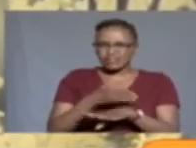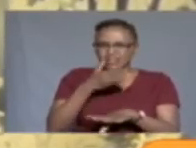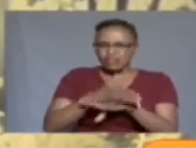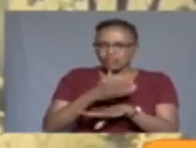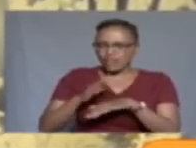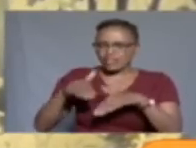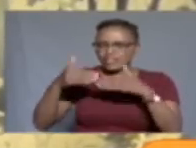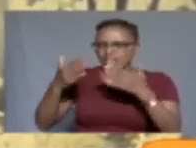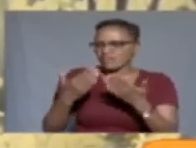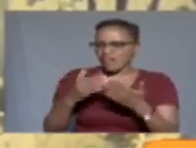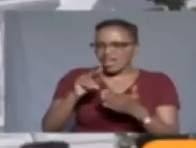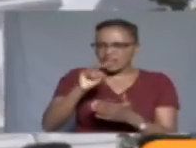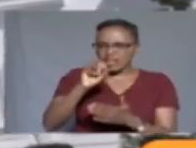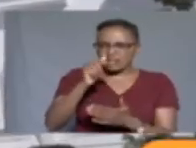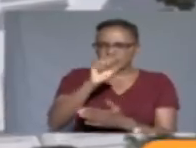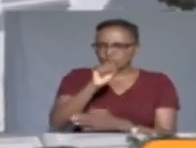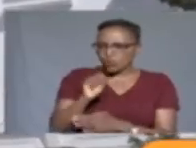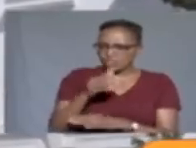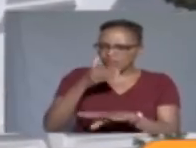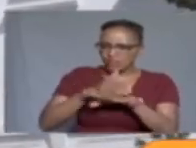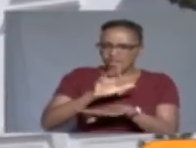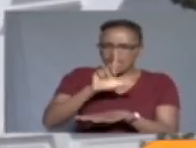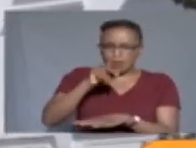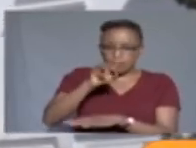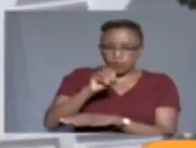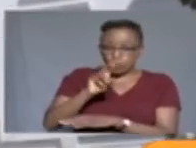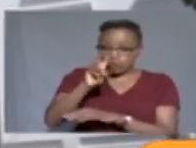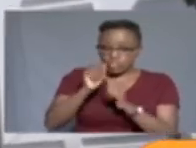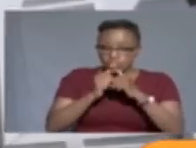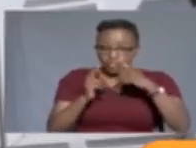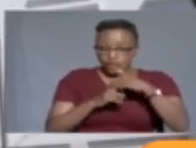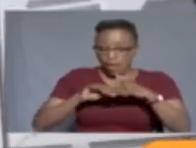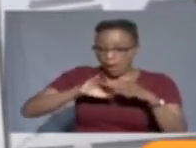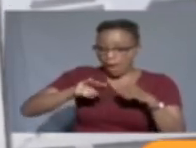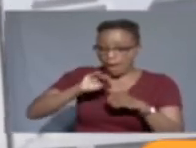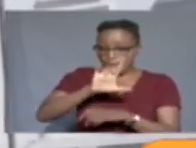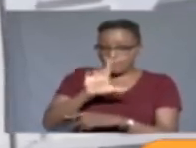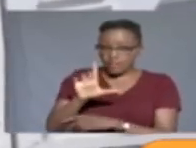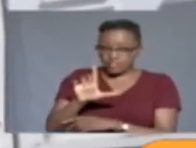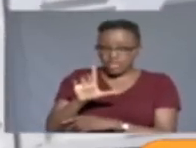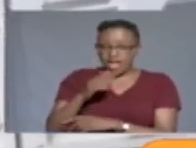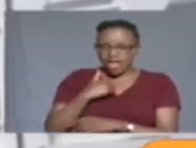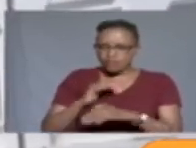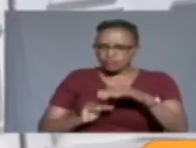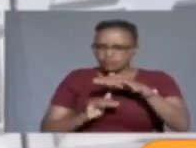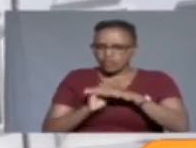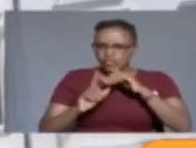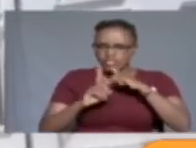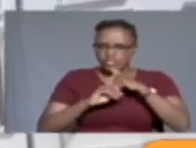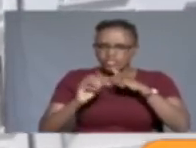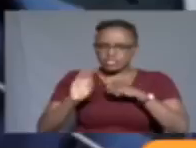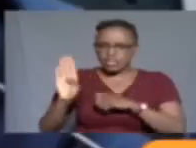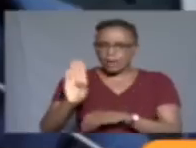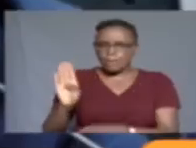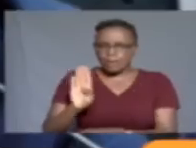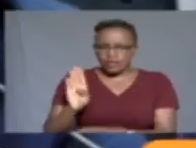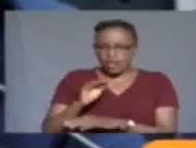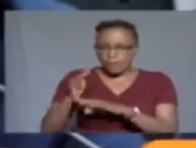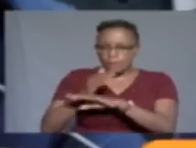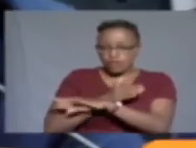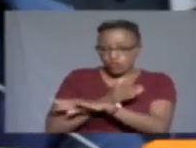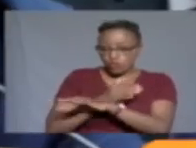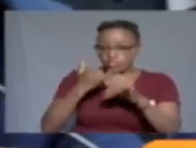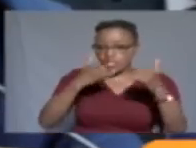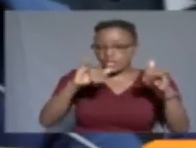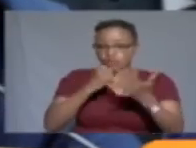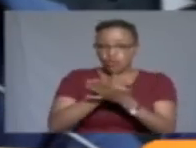fake delivery notes, fake LPOs. In 2017, pending bills in Nairobi had accrued to over 60 billion shillings before an